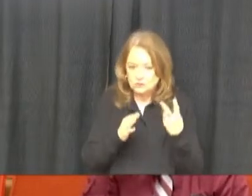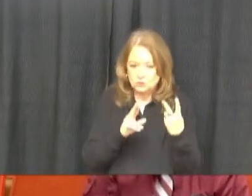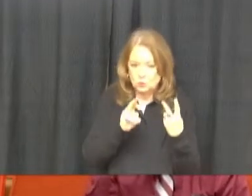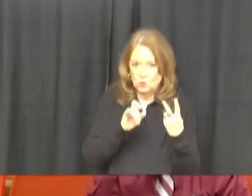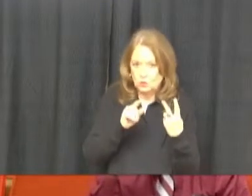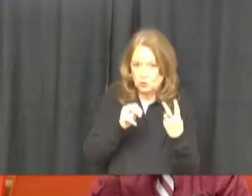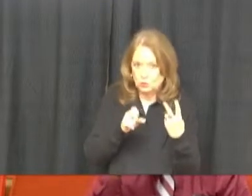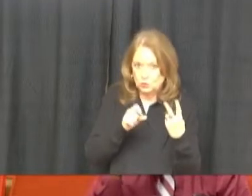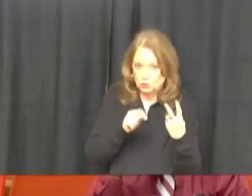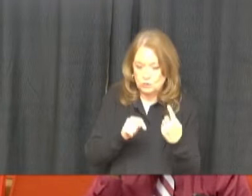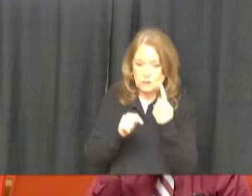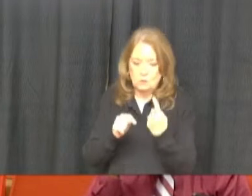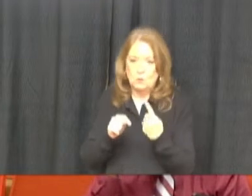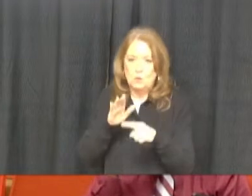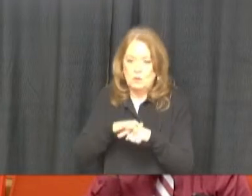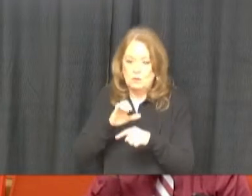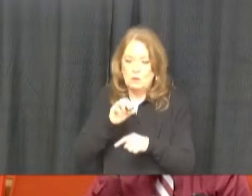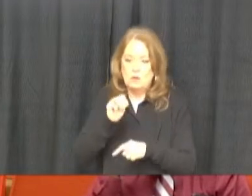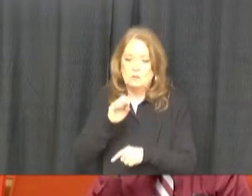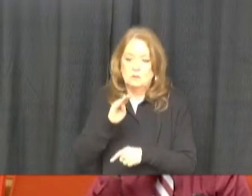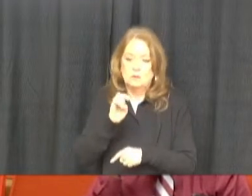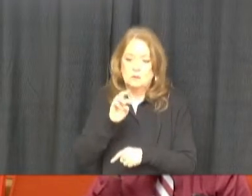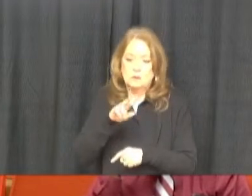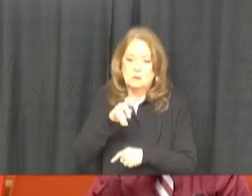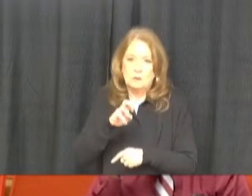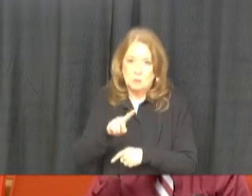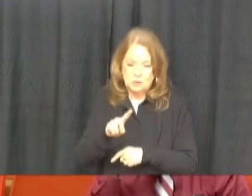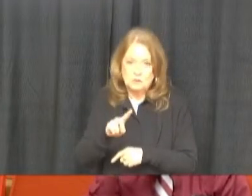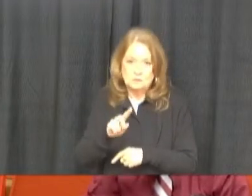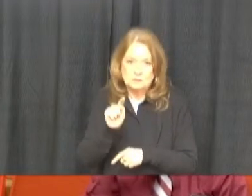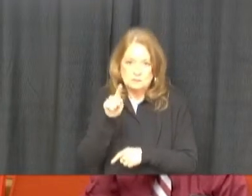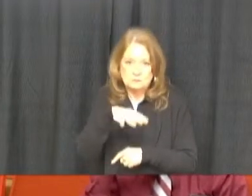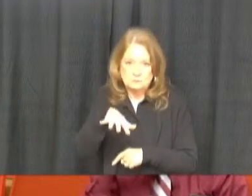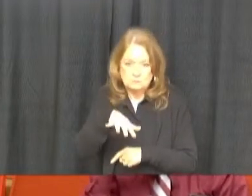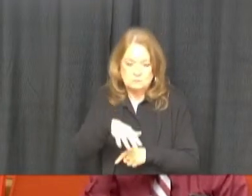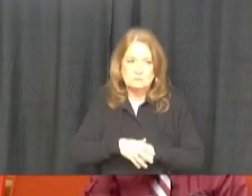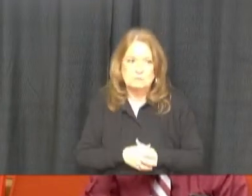Street and 1 on Cumberland, out over there.